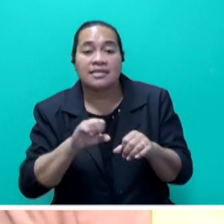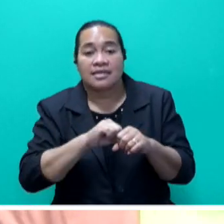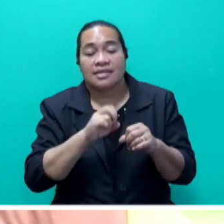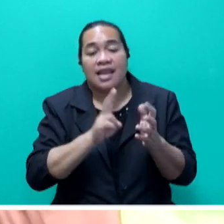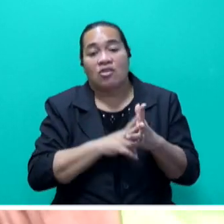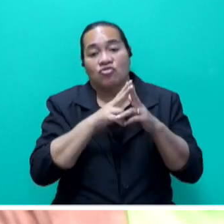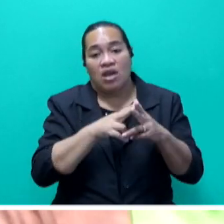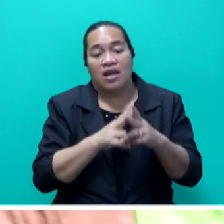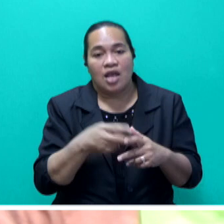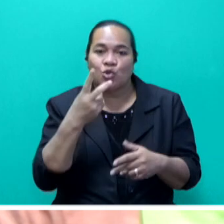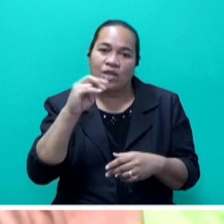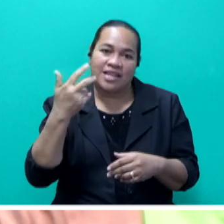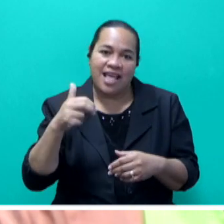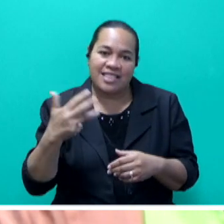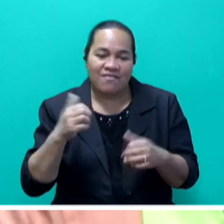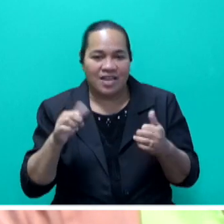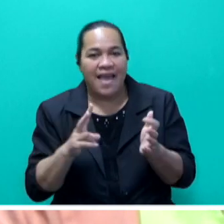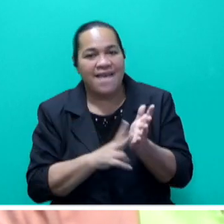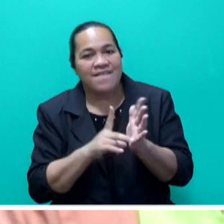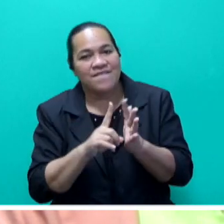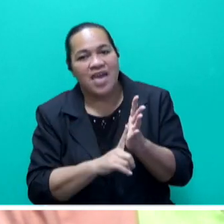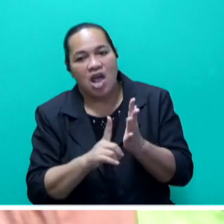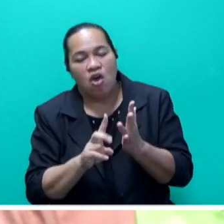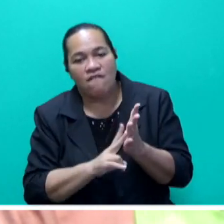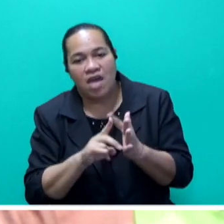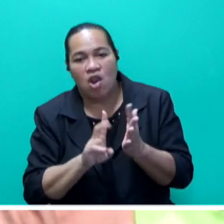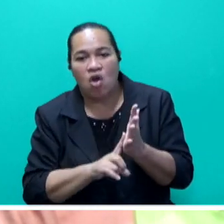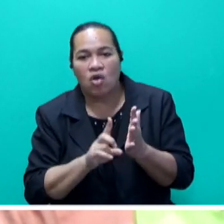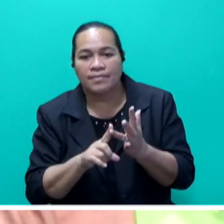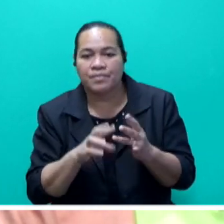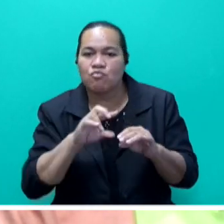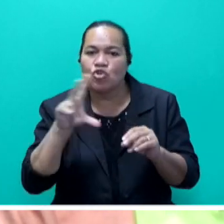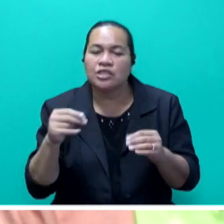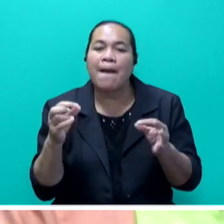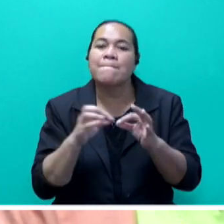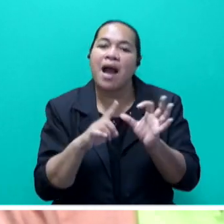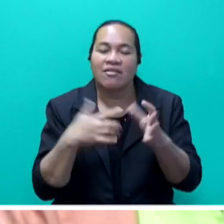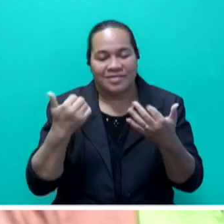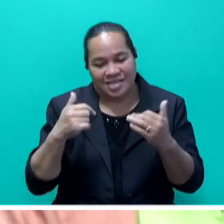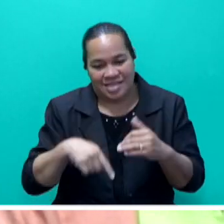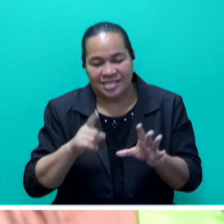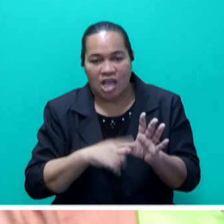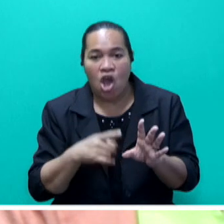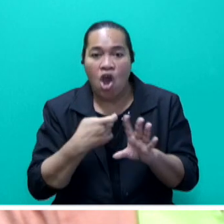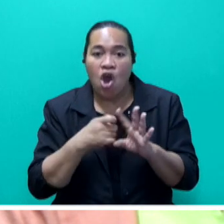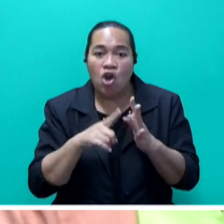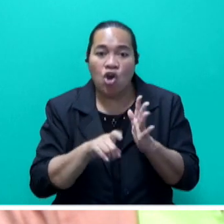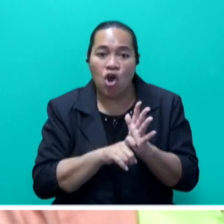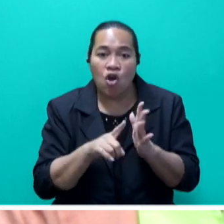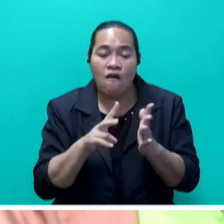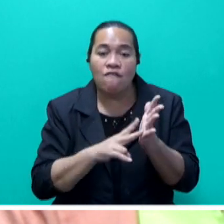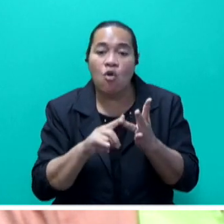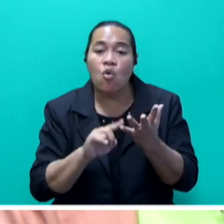in 2019, the Velo Velo Bridge, completed in Ba, completed in this year, the Corvo Bridge in